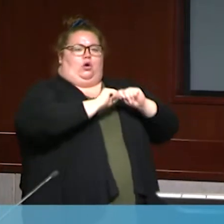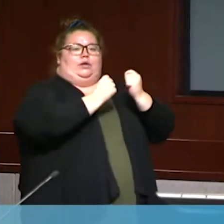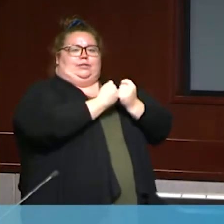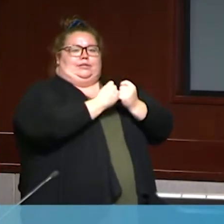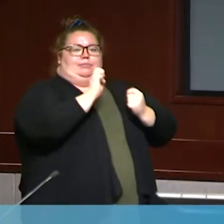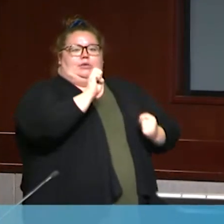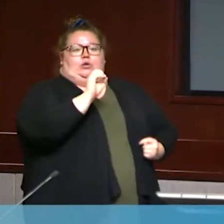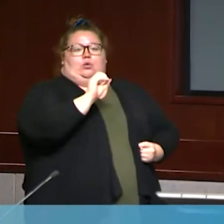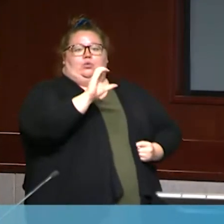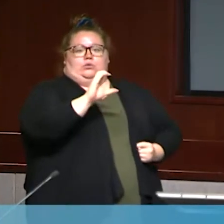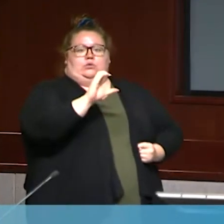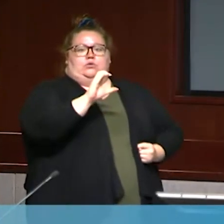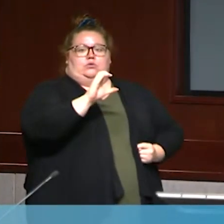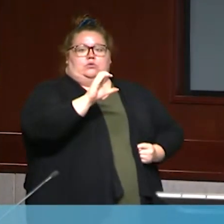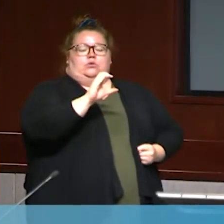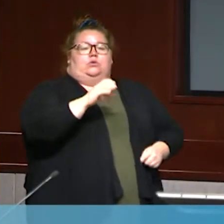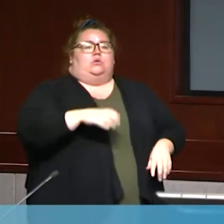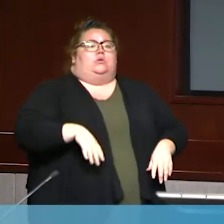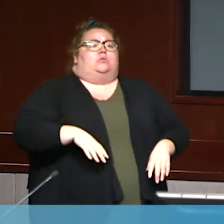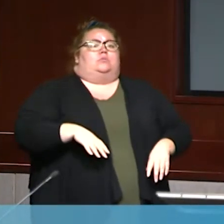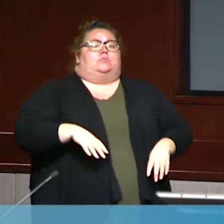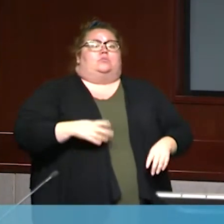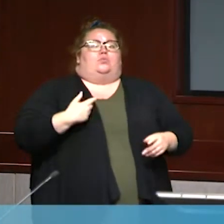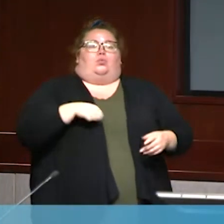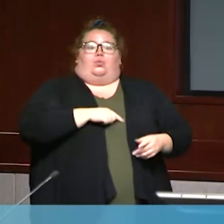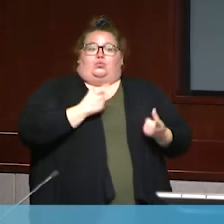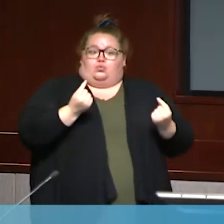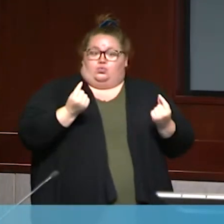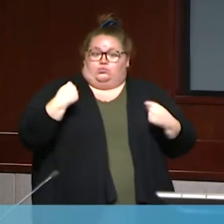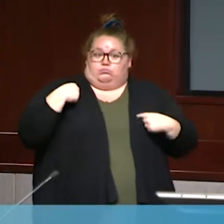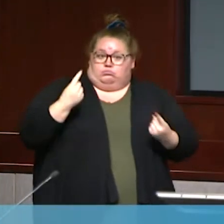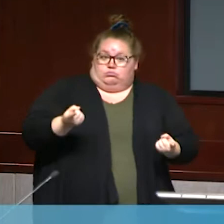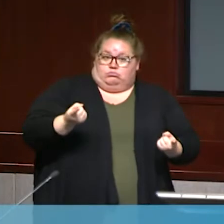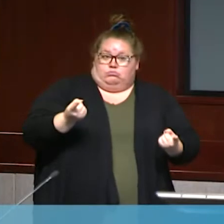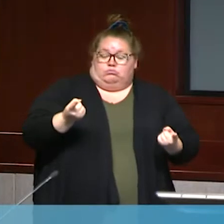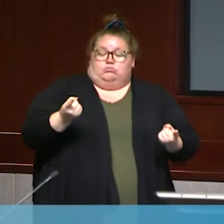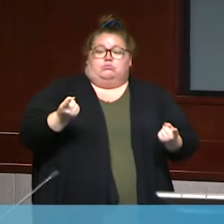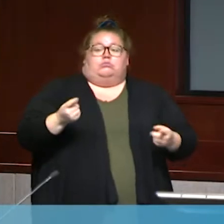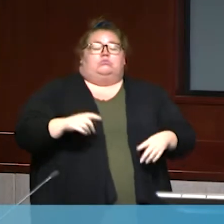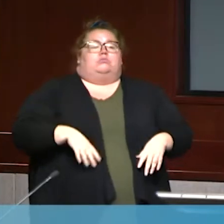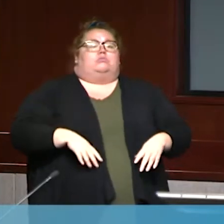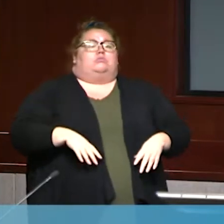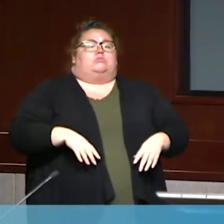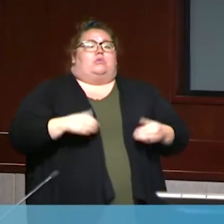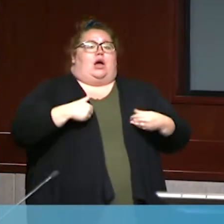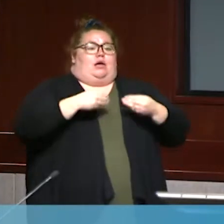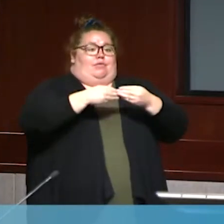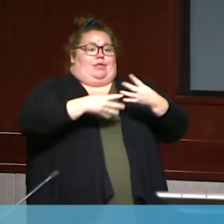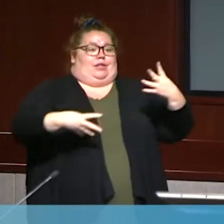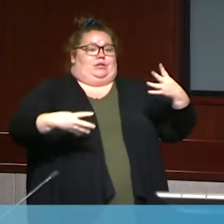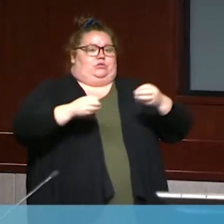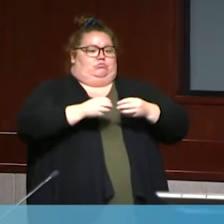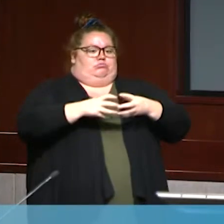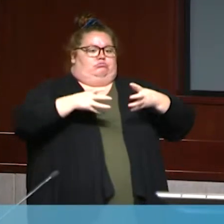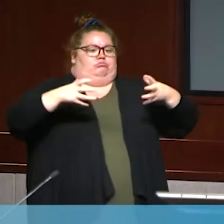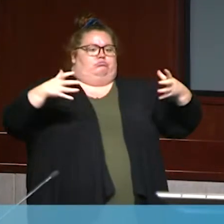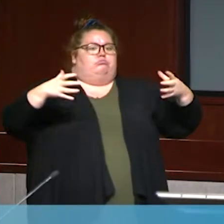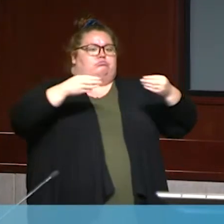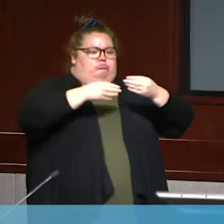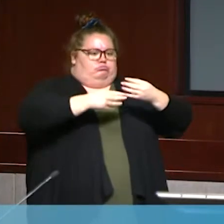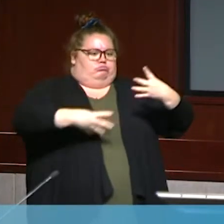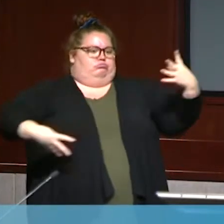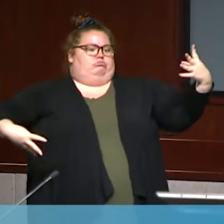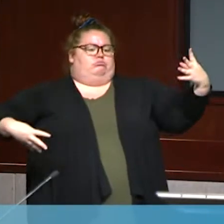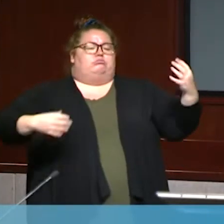of the actions we have taken so far: we have expanded the list of daily conference calls to skilled